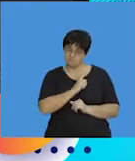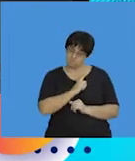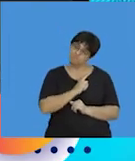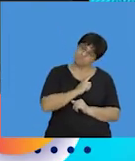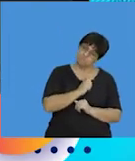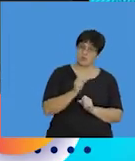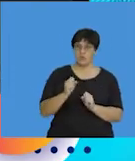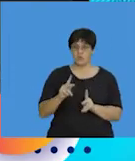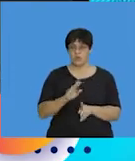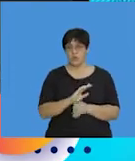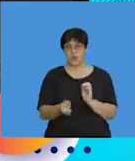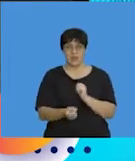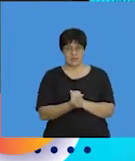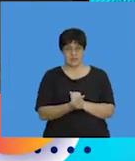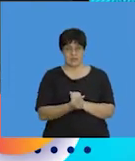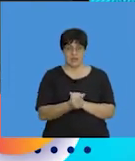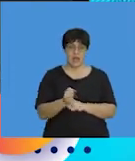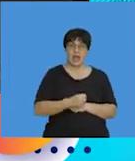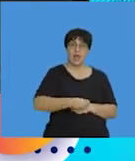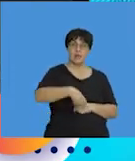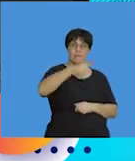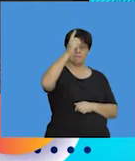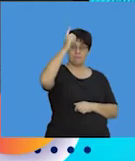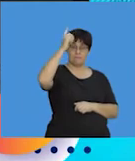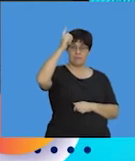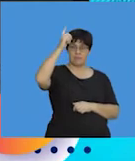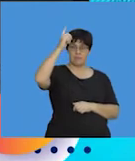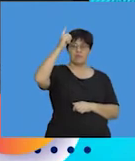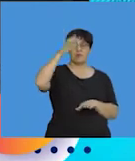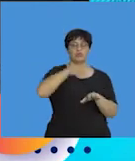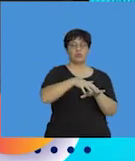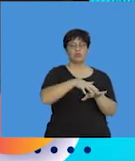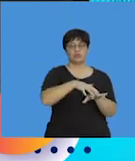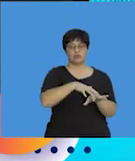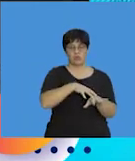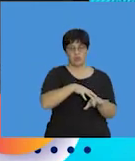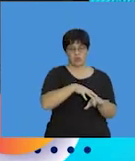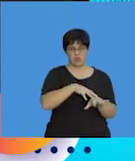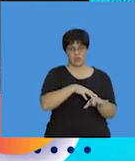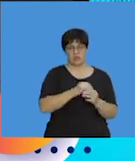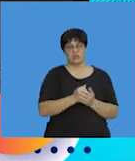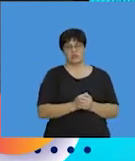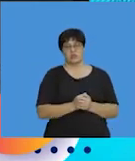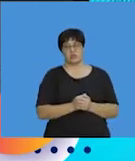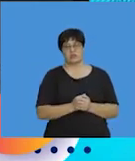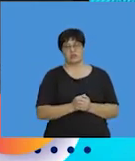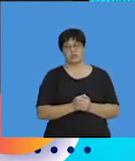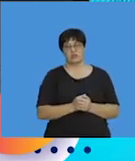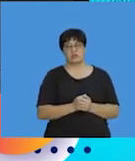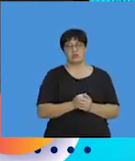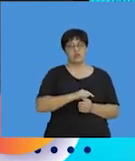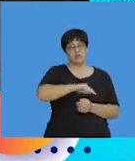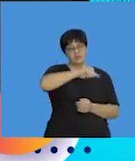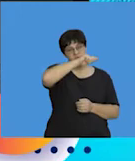acceleration. We then say to ourselves, okay, what happens when the ball's moving up? The ball's moving up and it's getting slower and slower